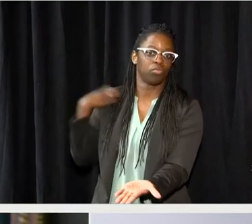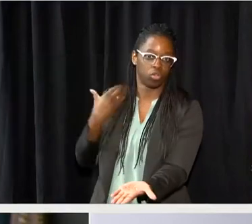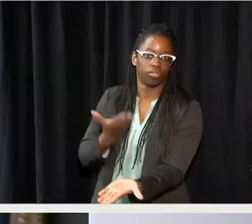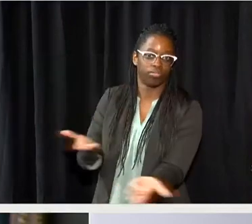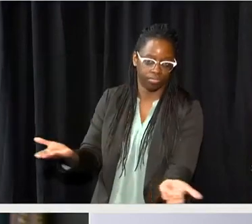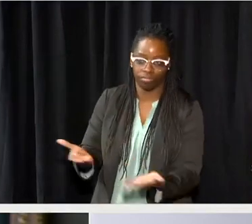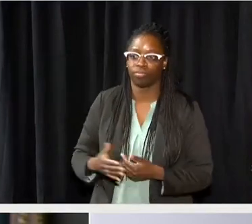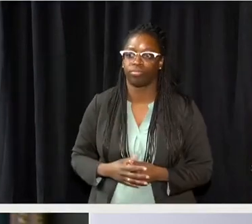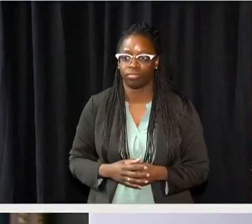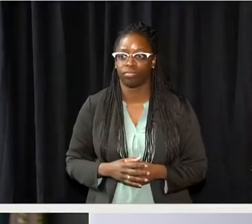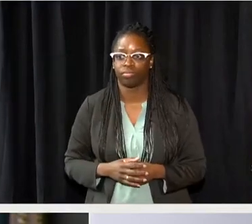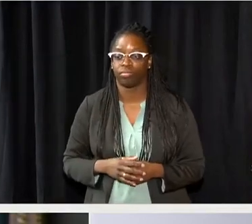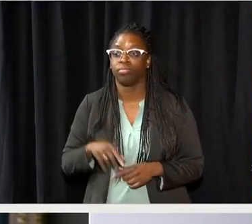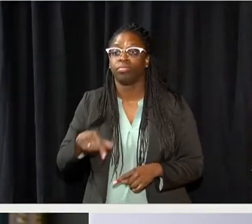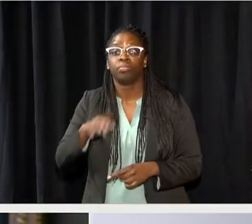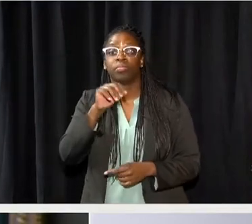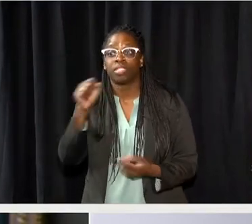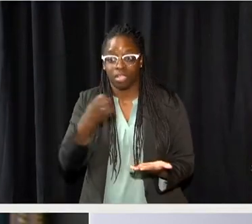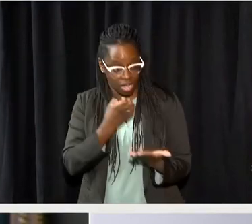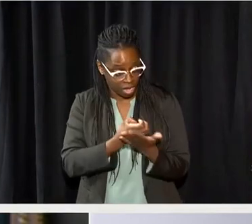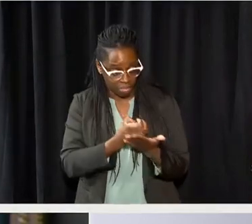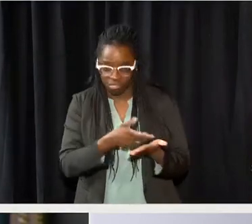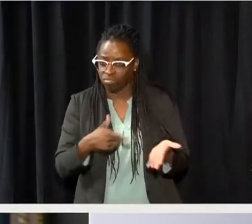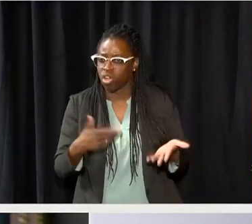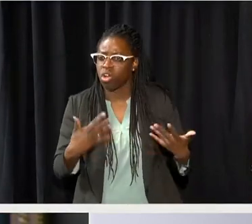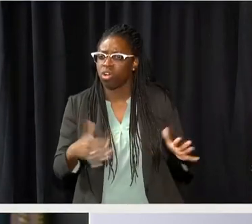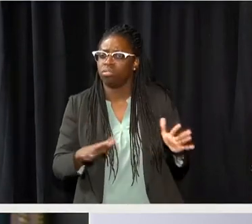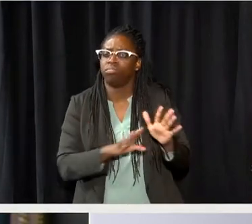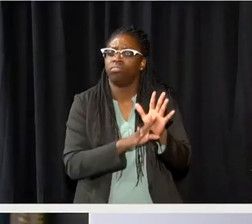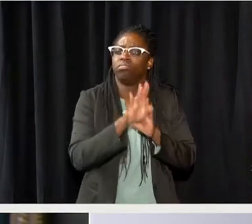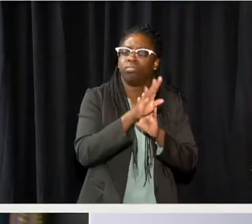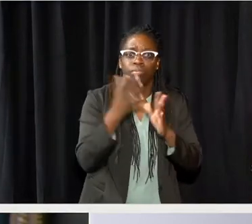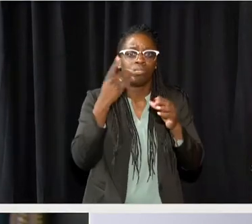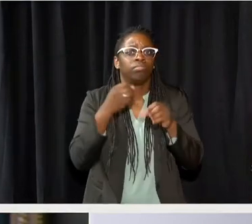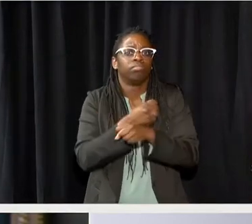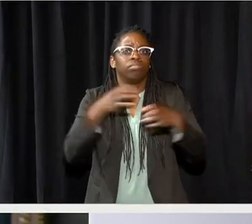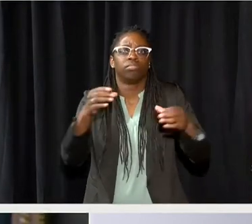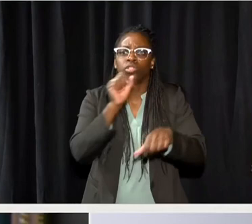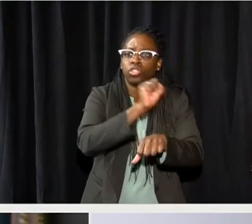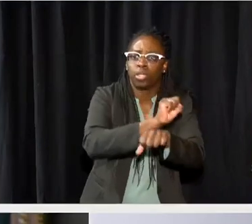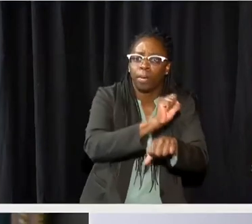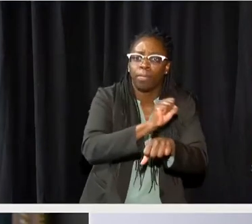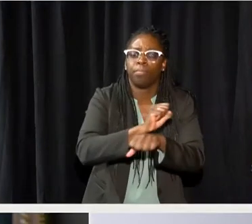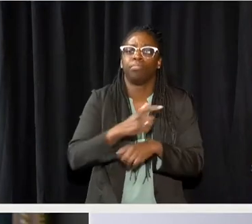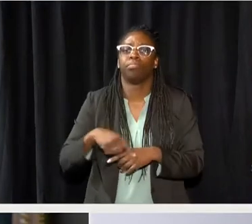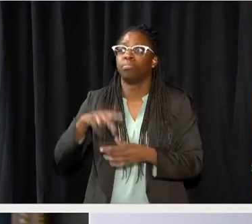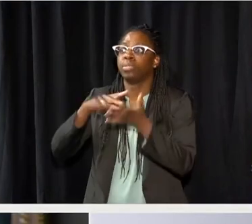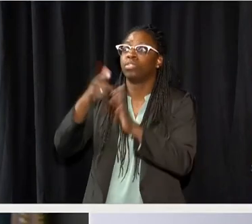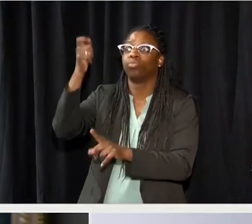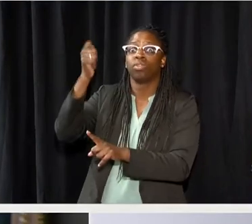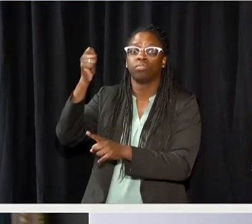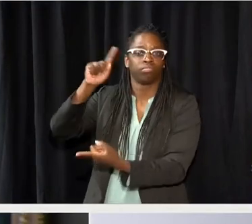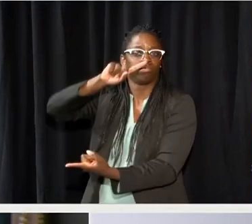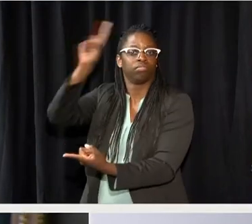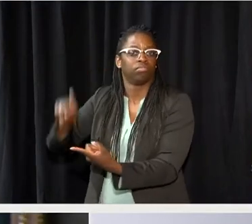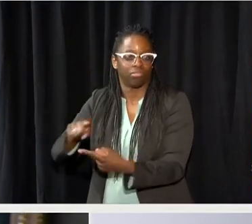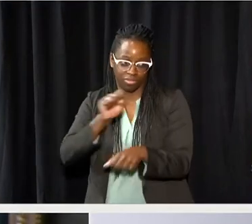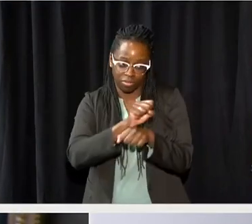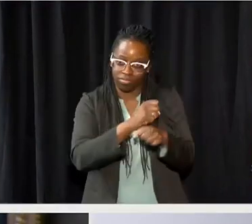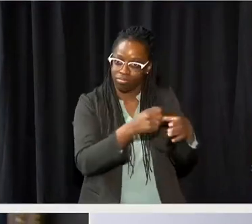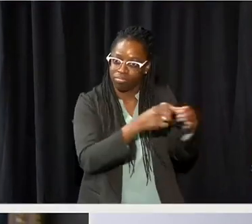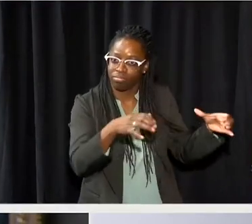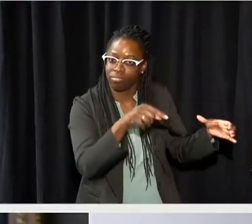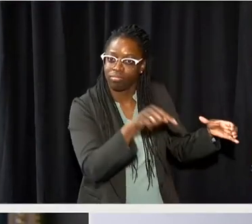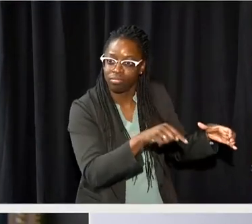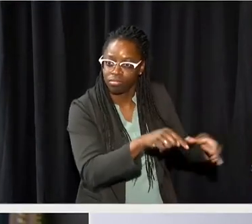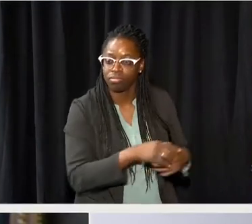Yes, our economy is strong. Massachusetts has more jobs than ever before, and unemployment is at an all-time low.